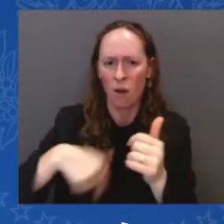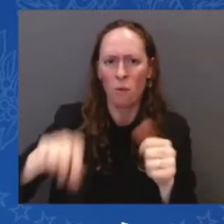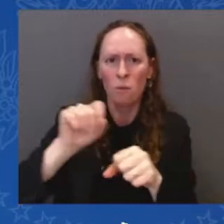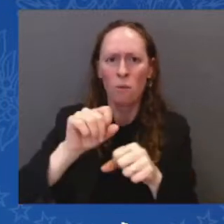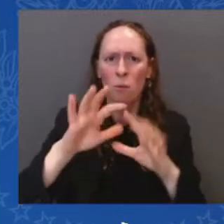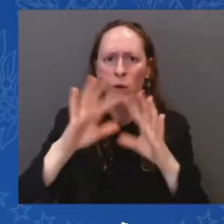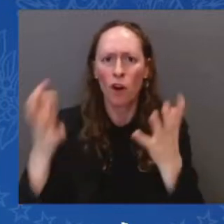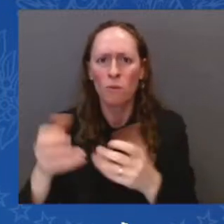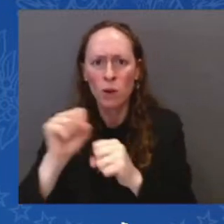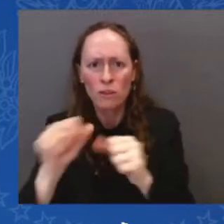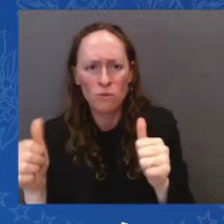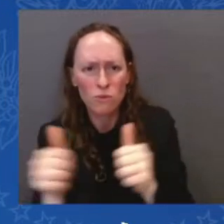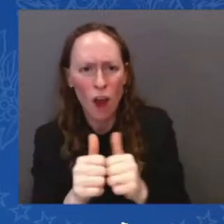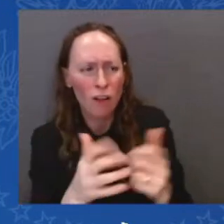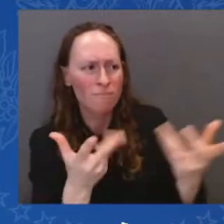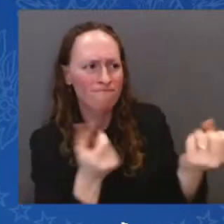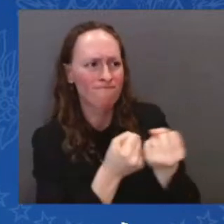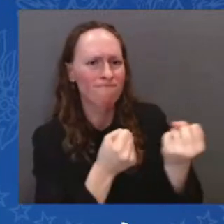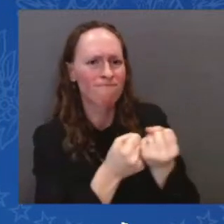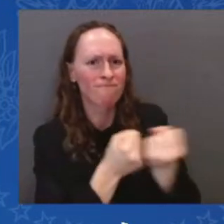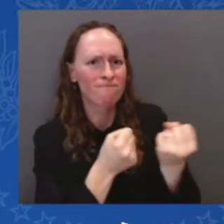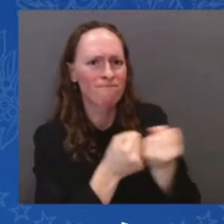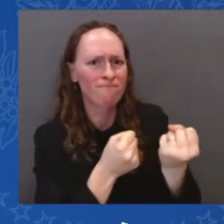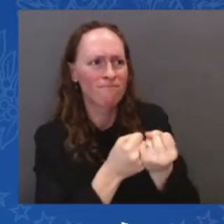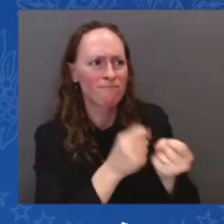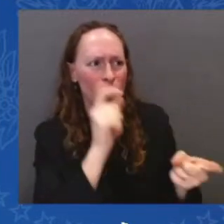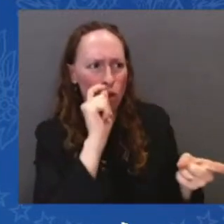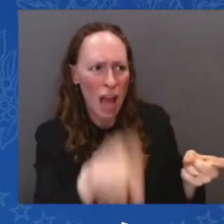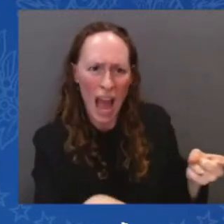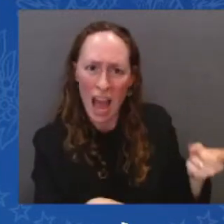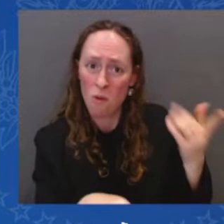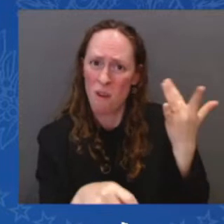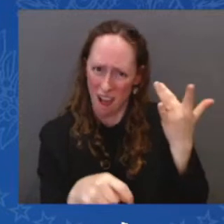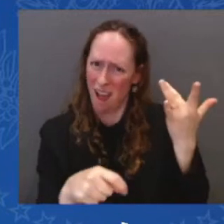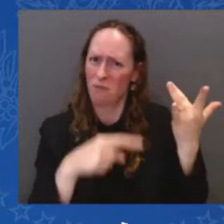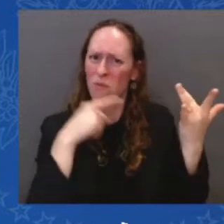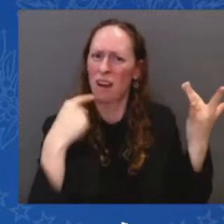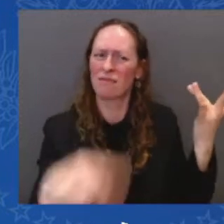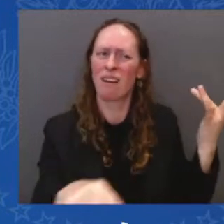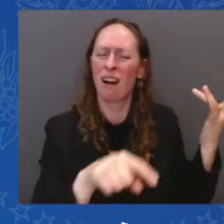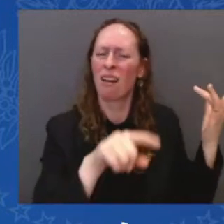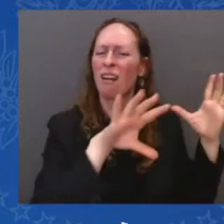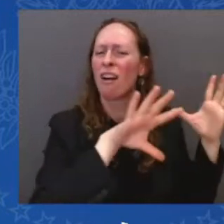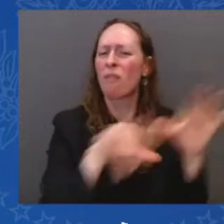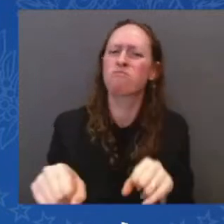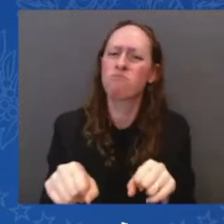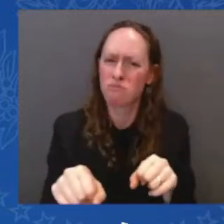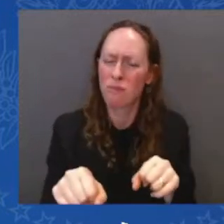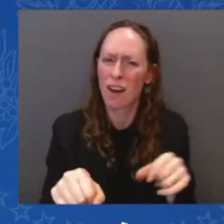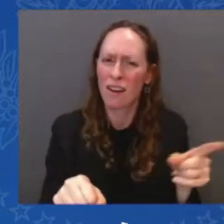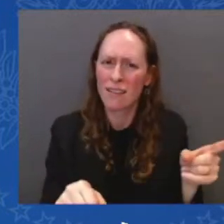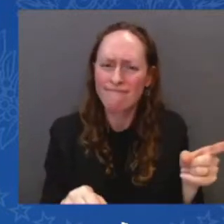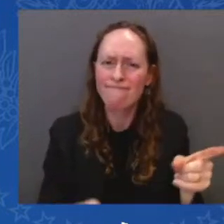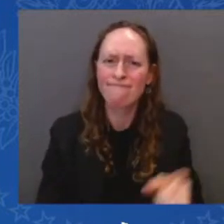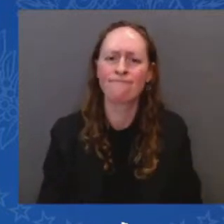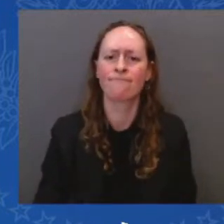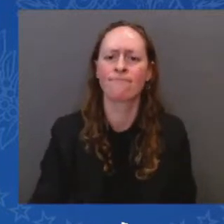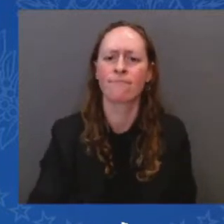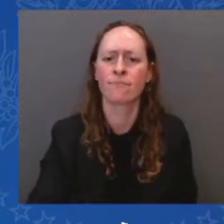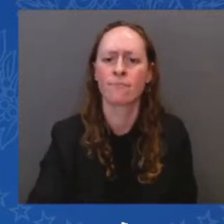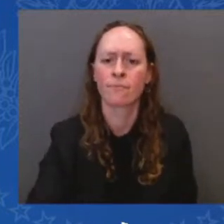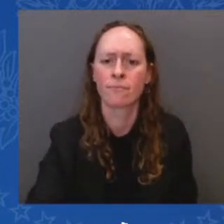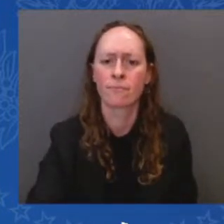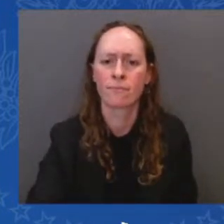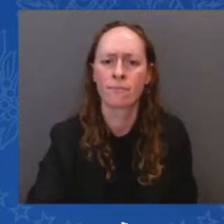General Milley has a deep sense of history, and he knows that future generations would judge us harshly if